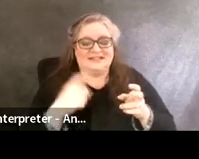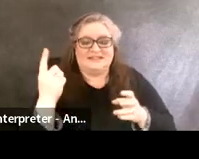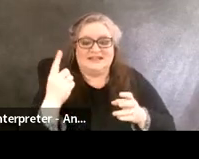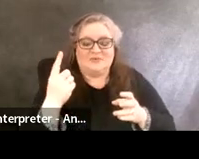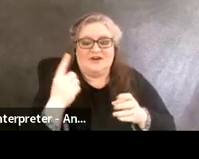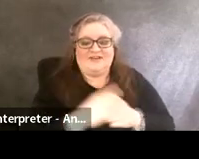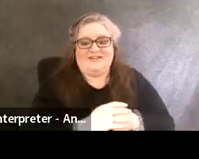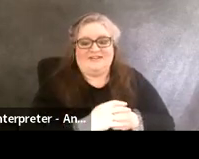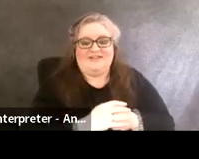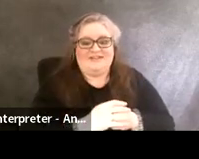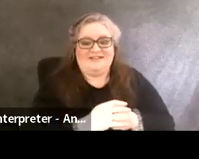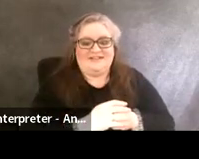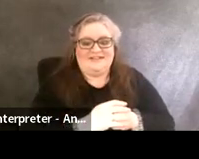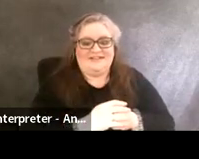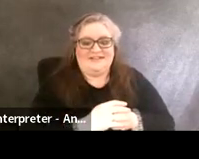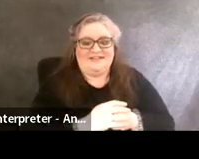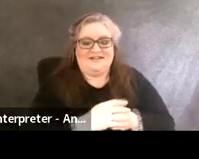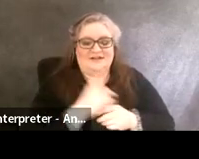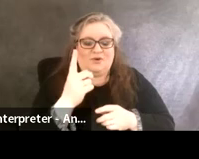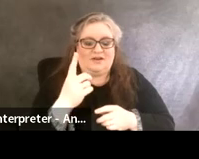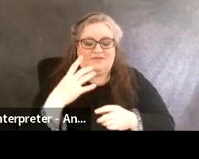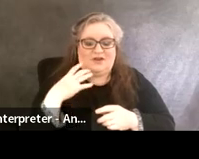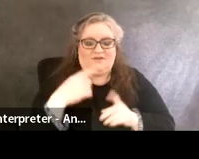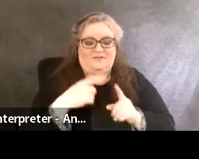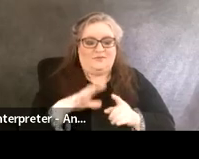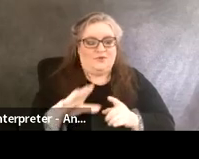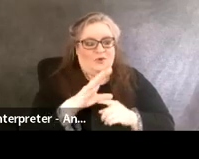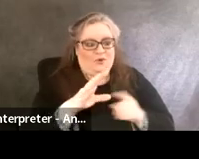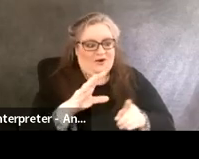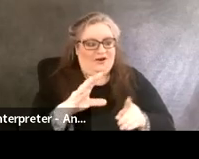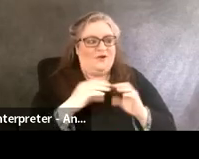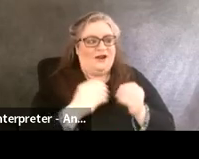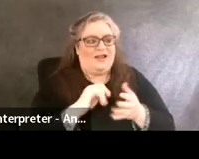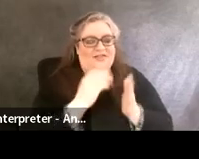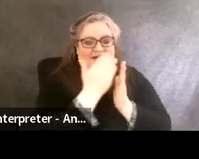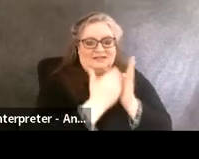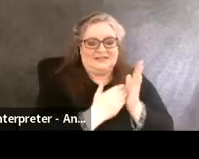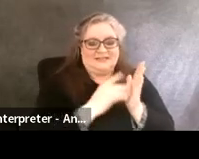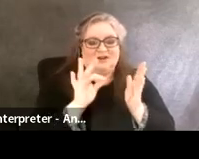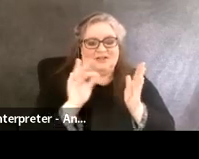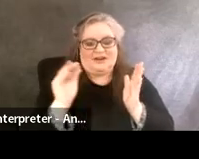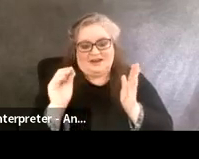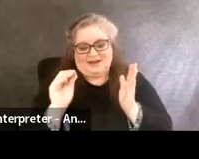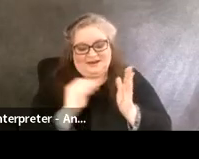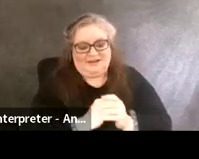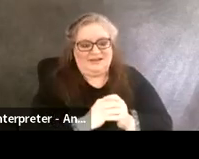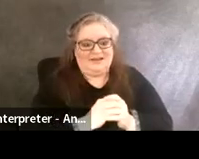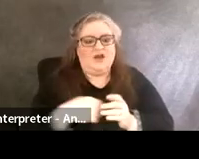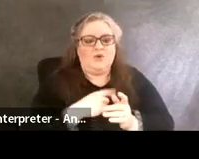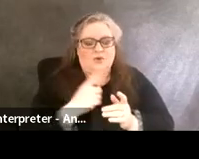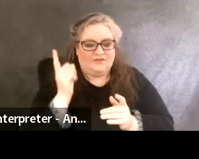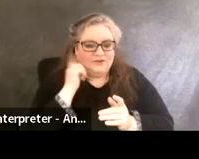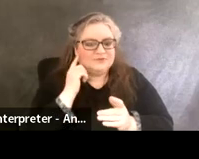someone, one of the officers from your organization that is listed on the 990. And we have heard